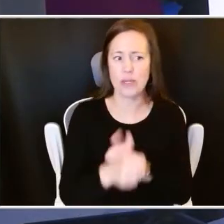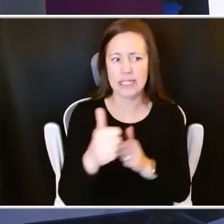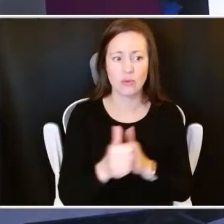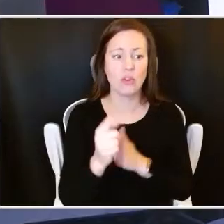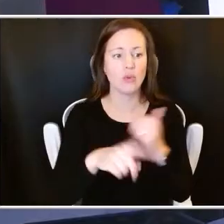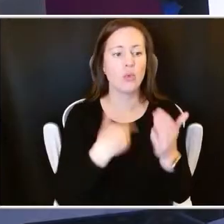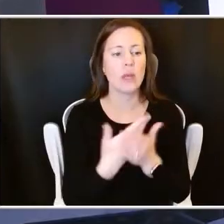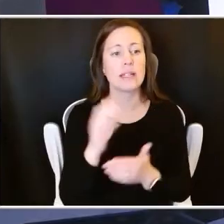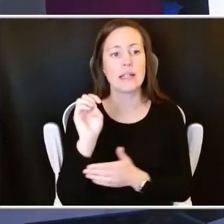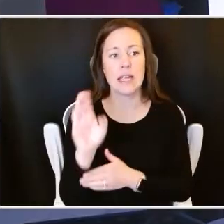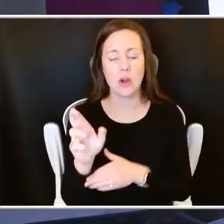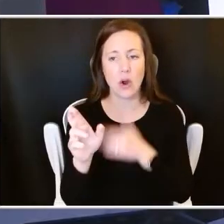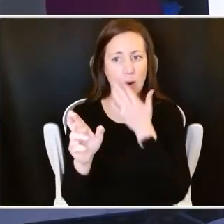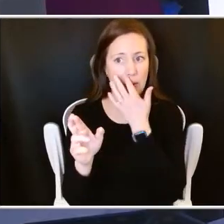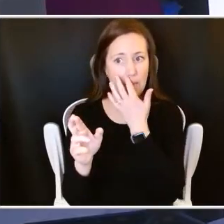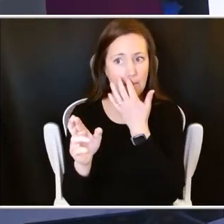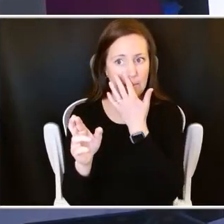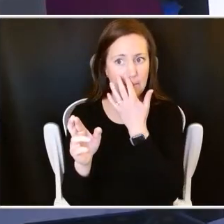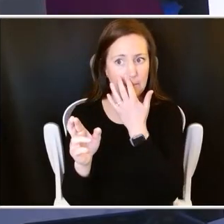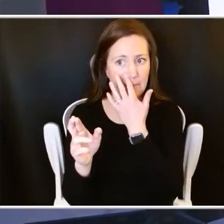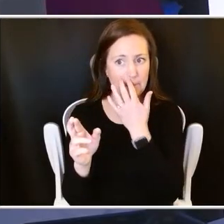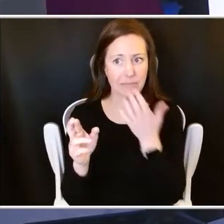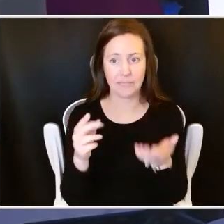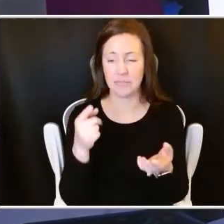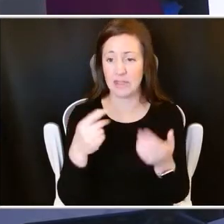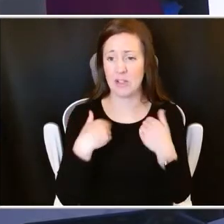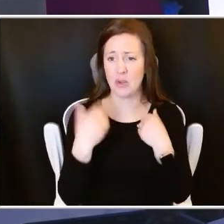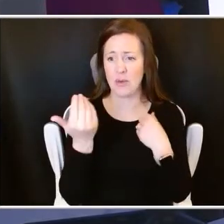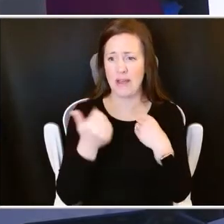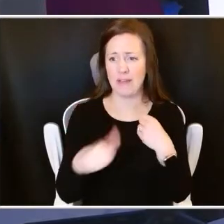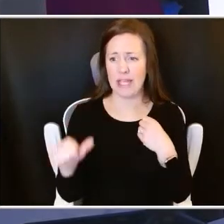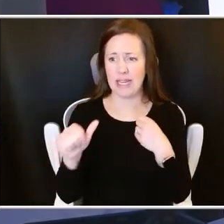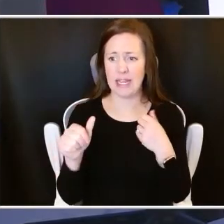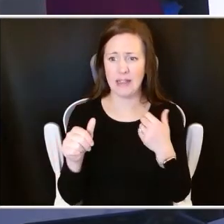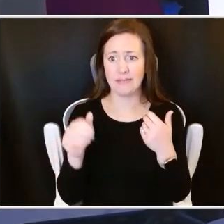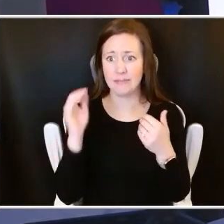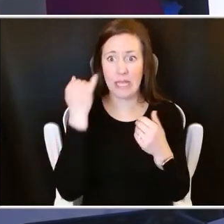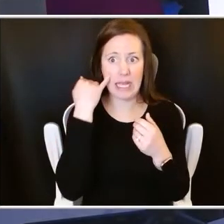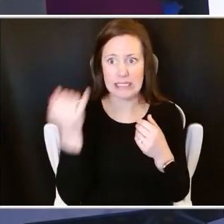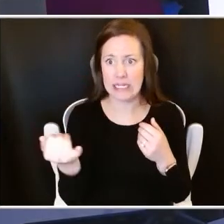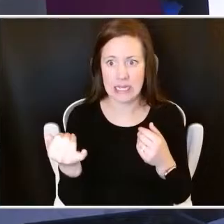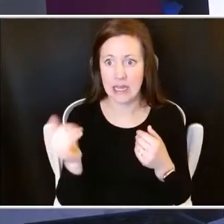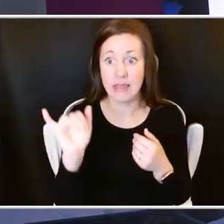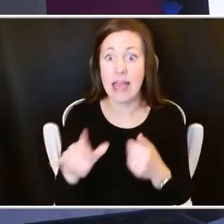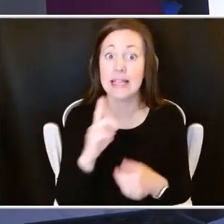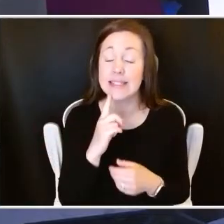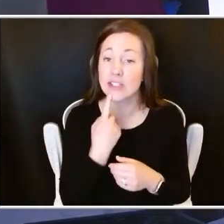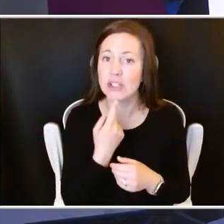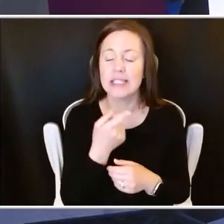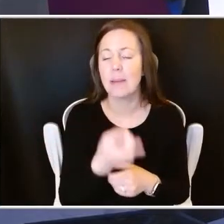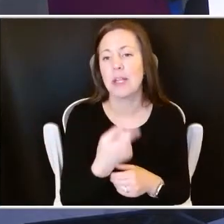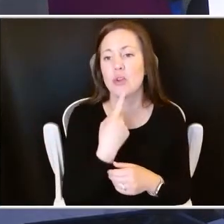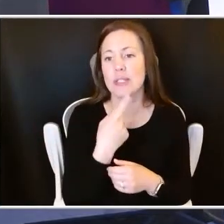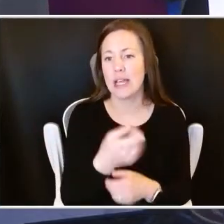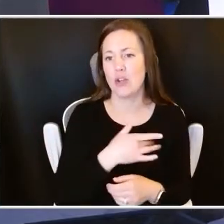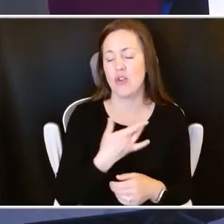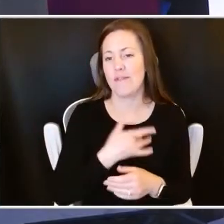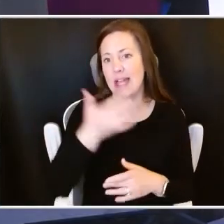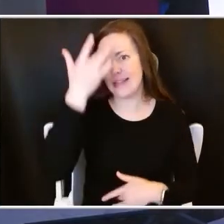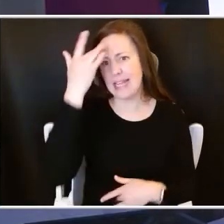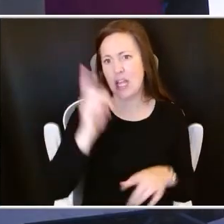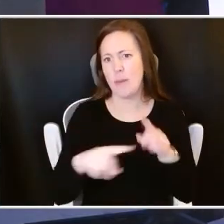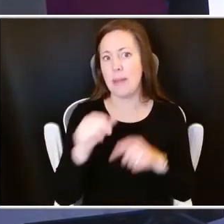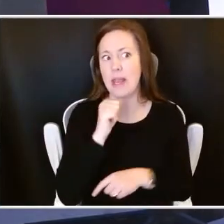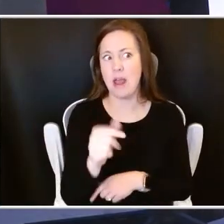mentioned. Did you have any clue that it was this serious? You said you felt ill, but not cancer ill.